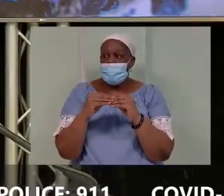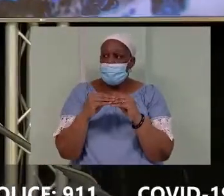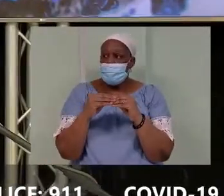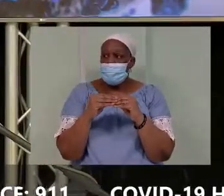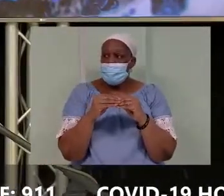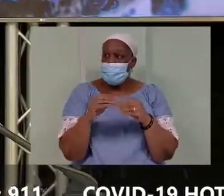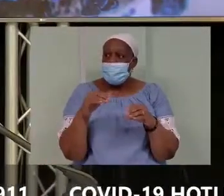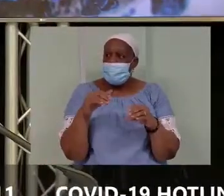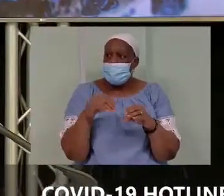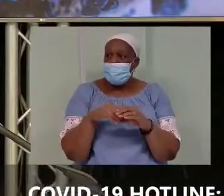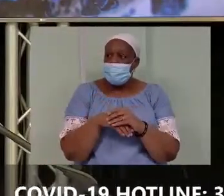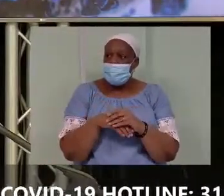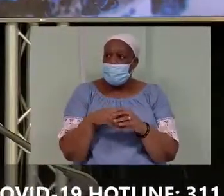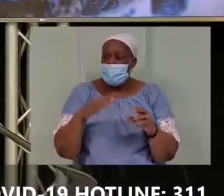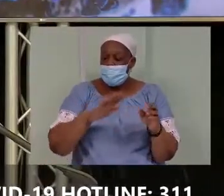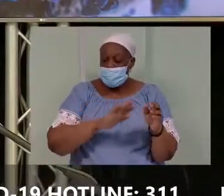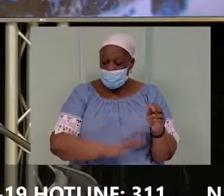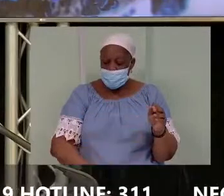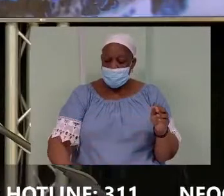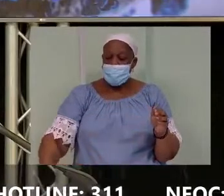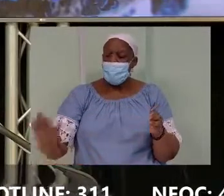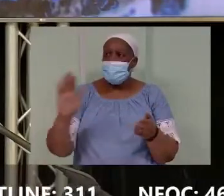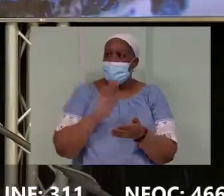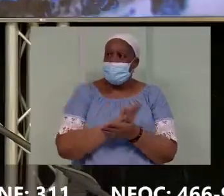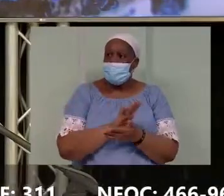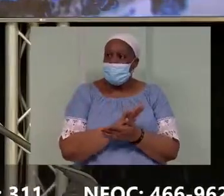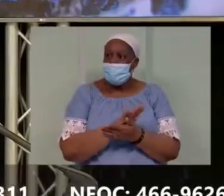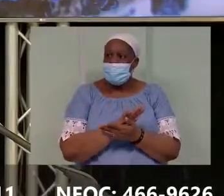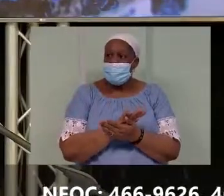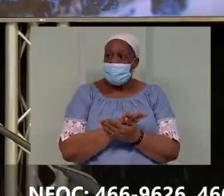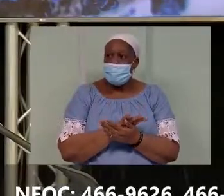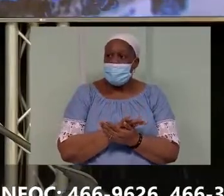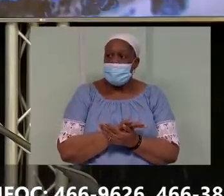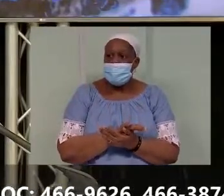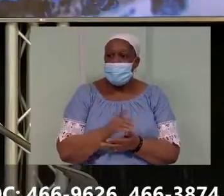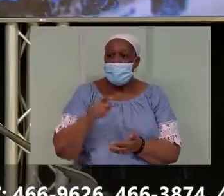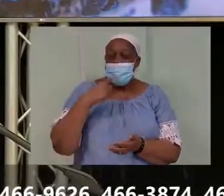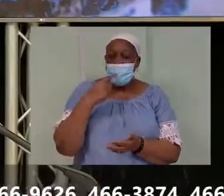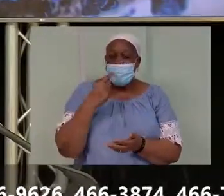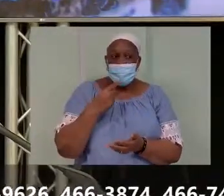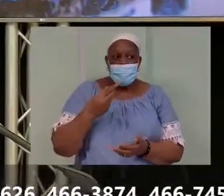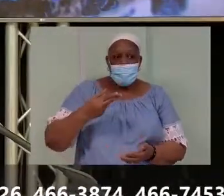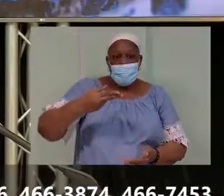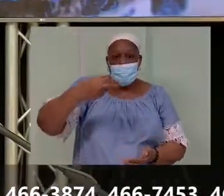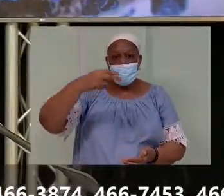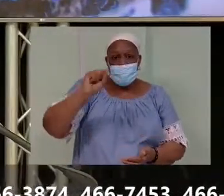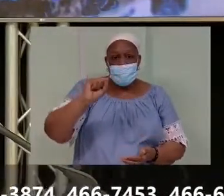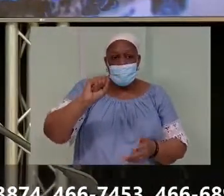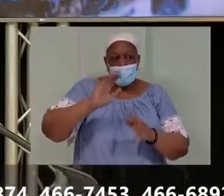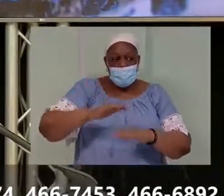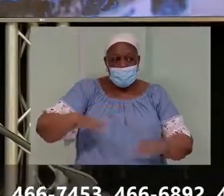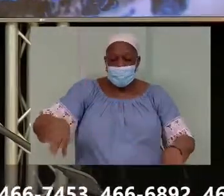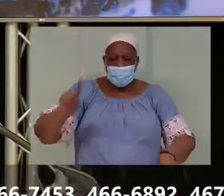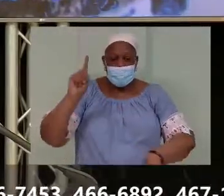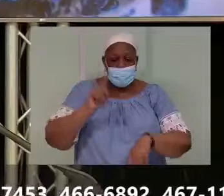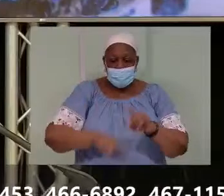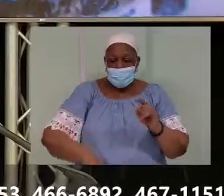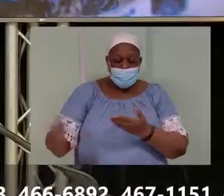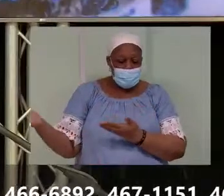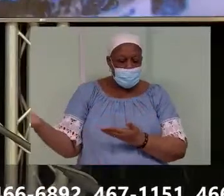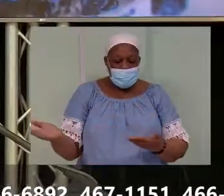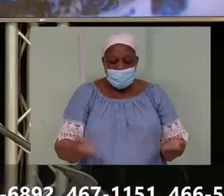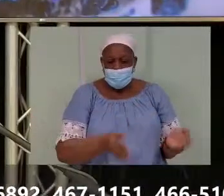school children cannot drop off any children anymore. Can